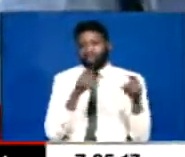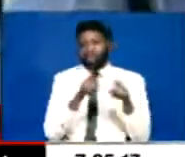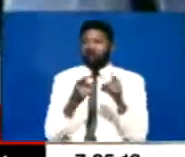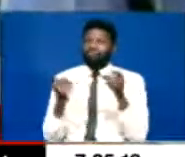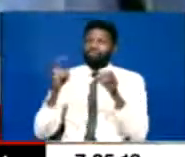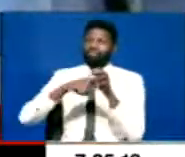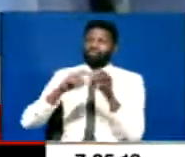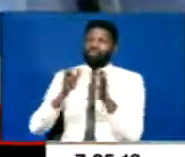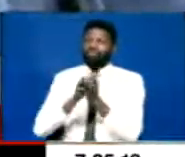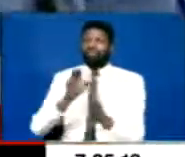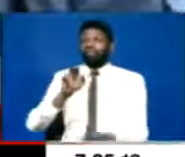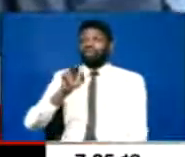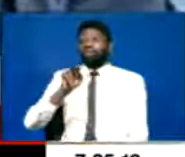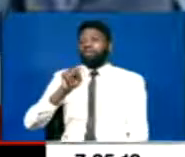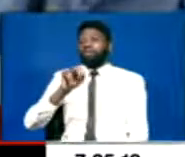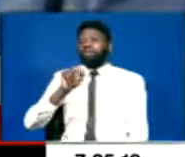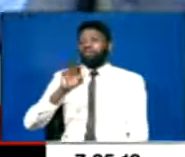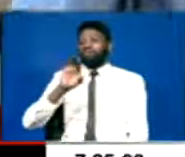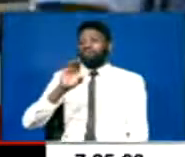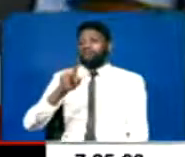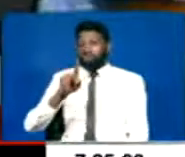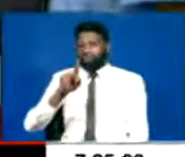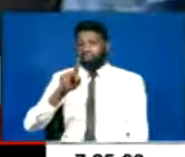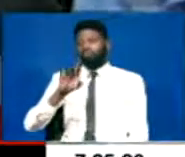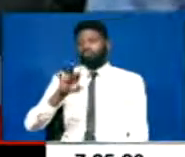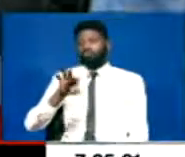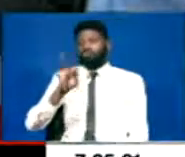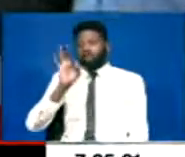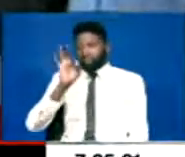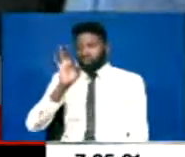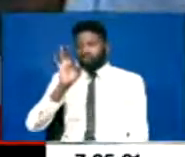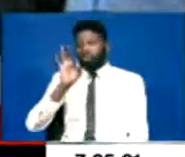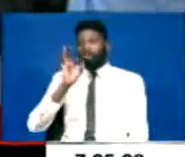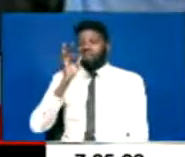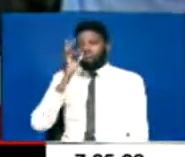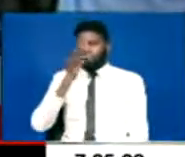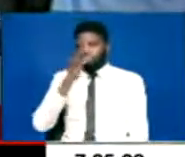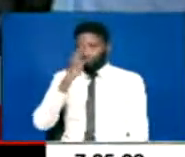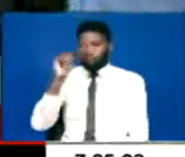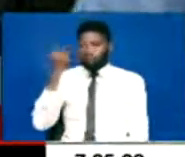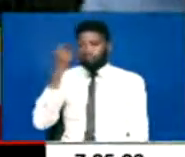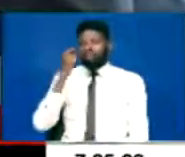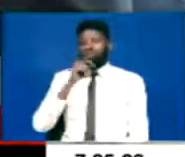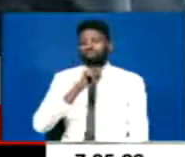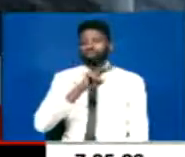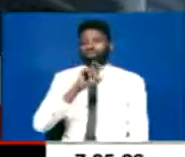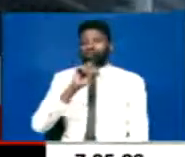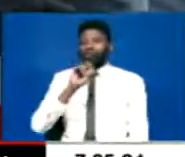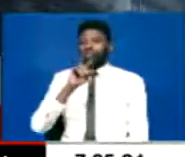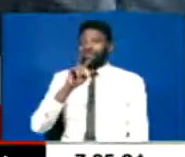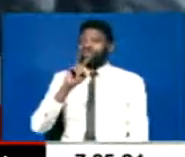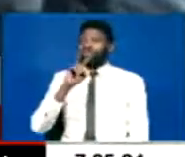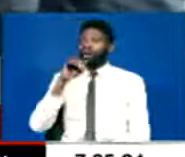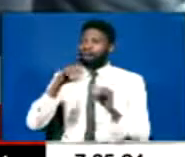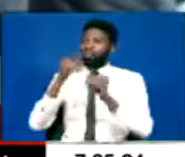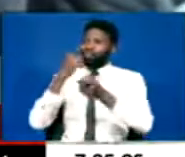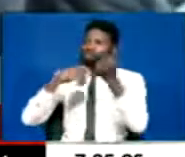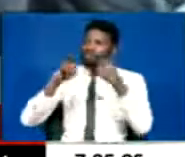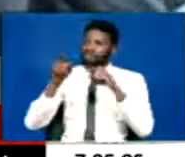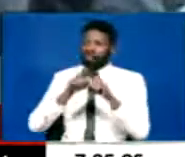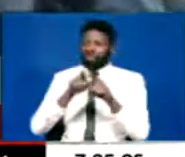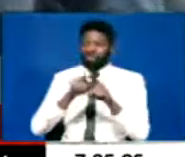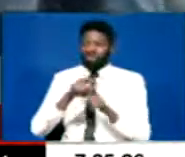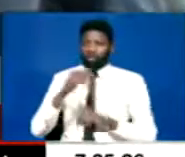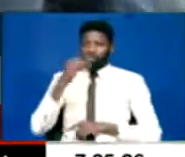picked Mwai Kibaki as the presidential candidate, winning the 2002 elections. Ruto recaptured the Eldoret